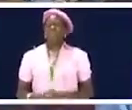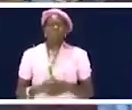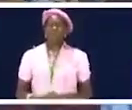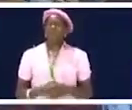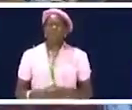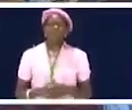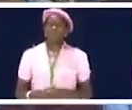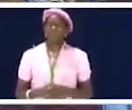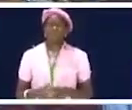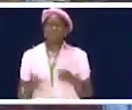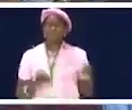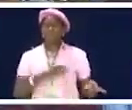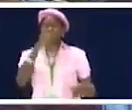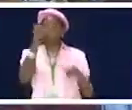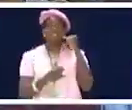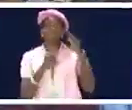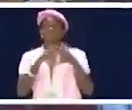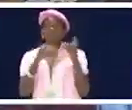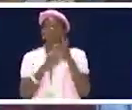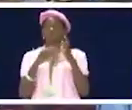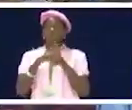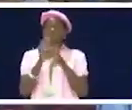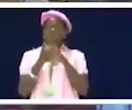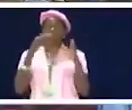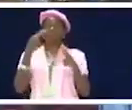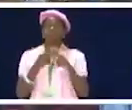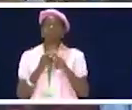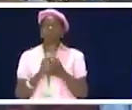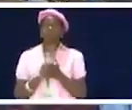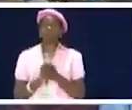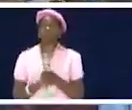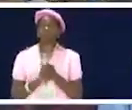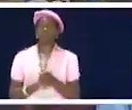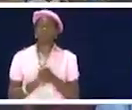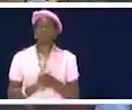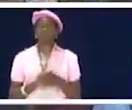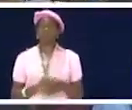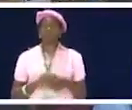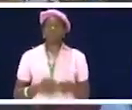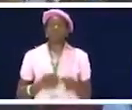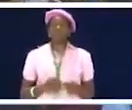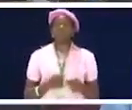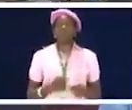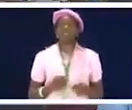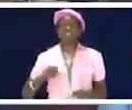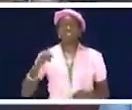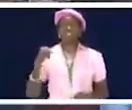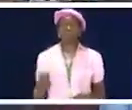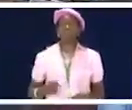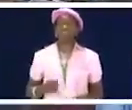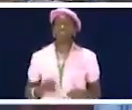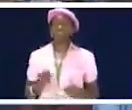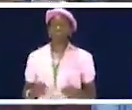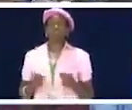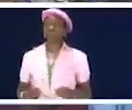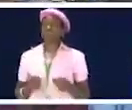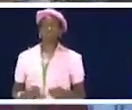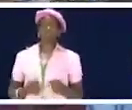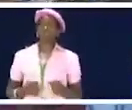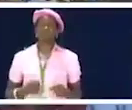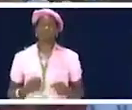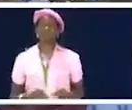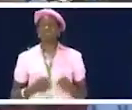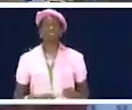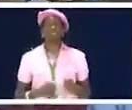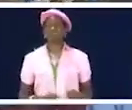Put an end to this menace, Lord. In Nigeria, put an end to this menace. Put an end to this menace. Put